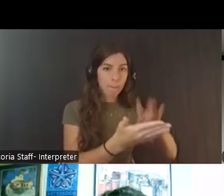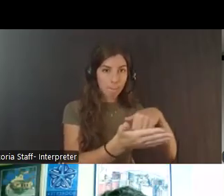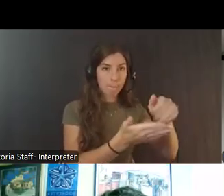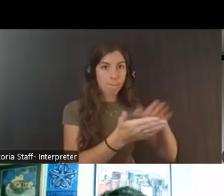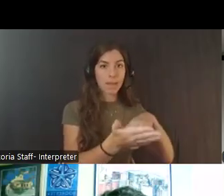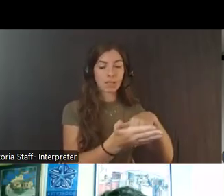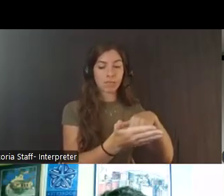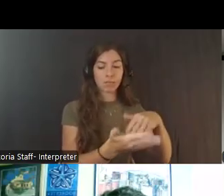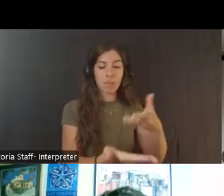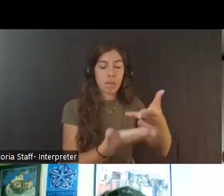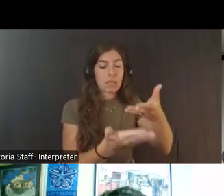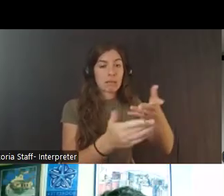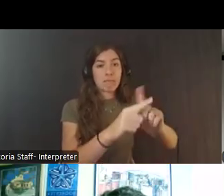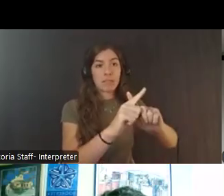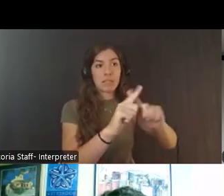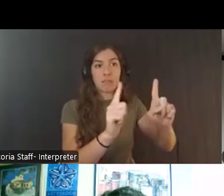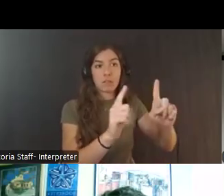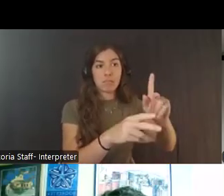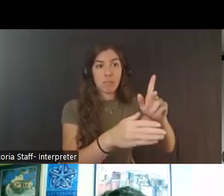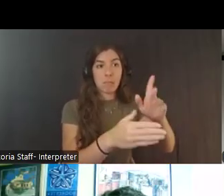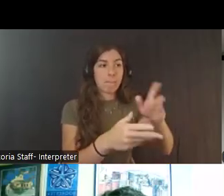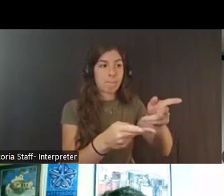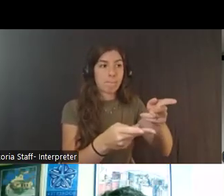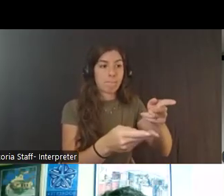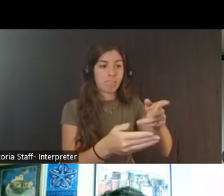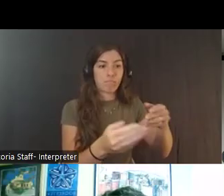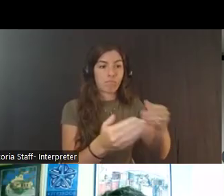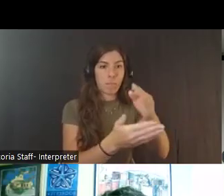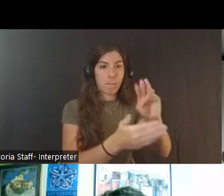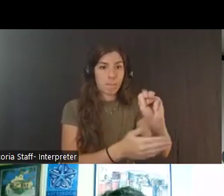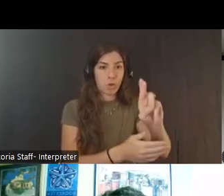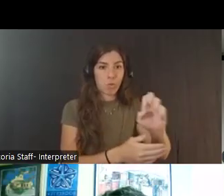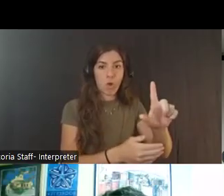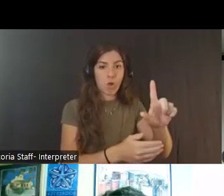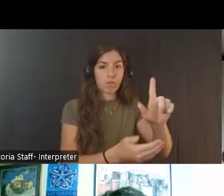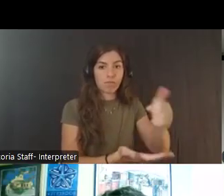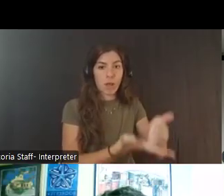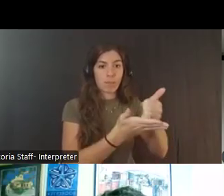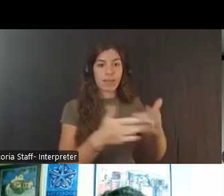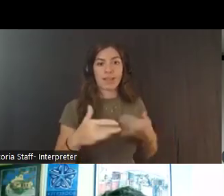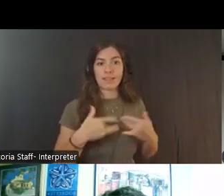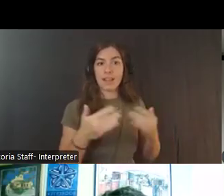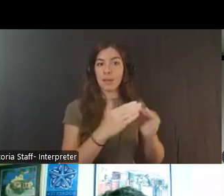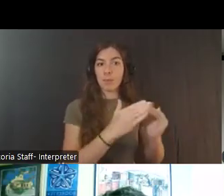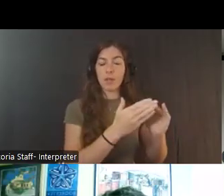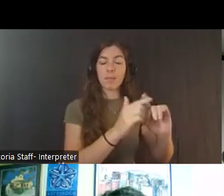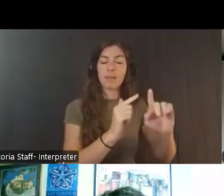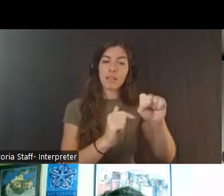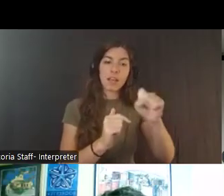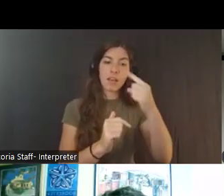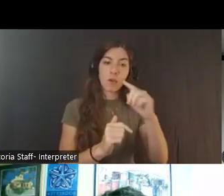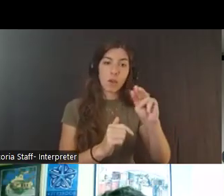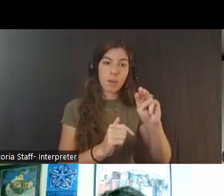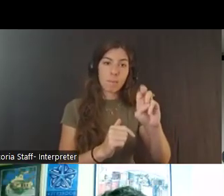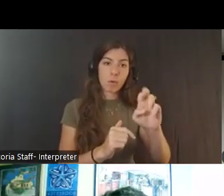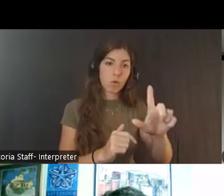the same mural. It could be a new piece of public art to get people in that community excited. But yeah, as far as murals, I'd